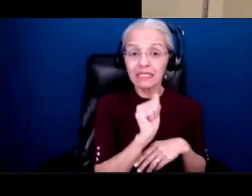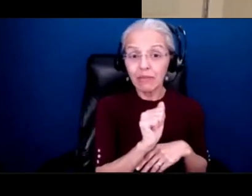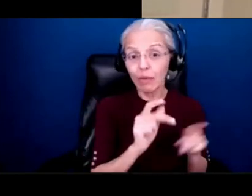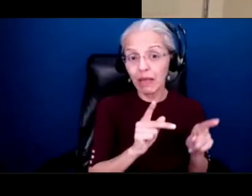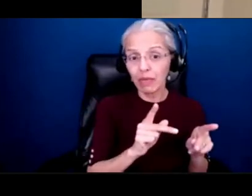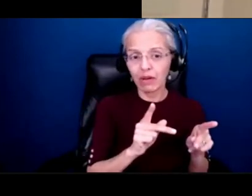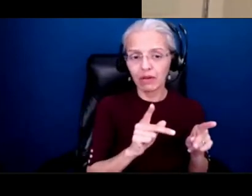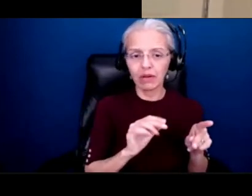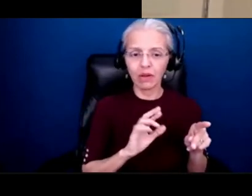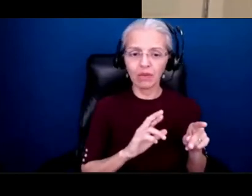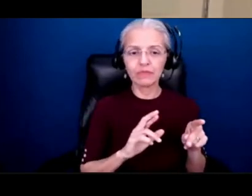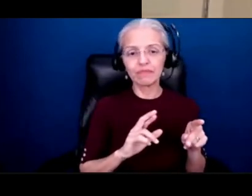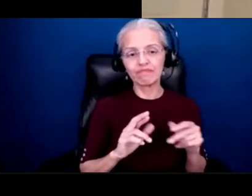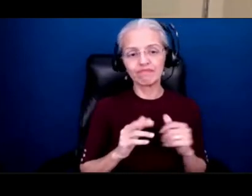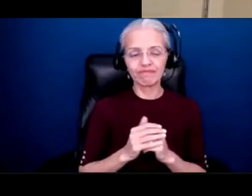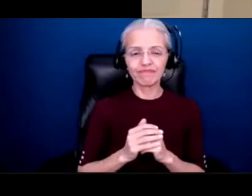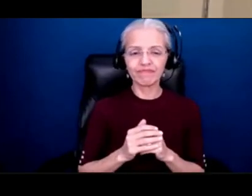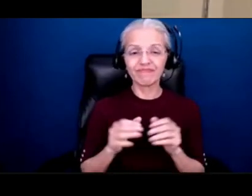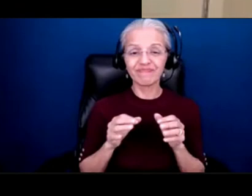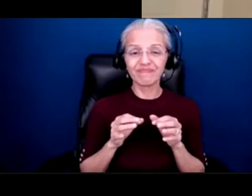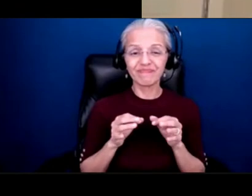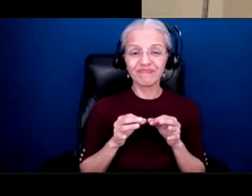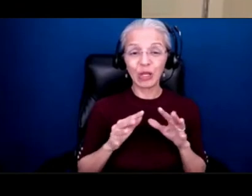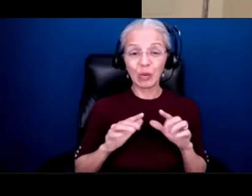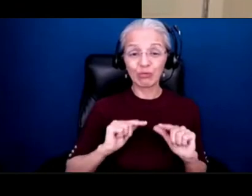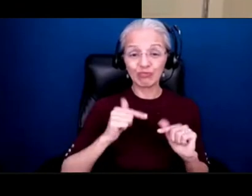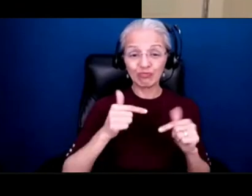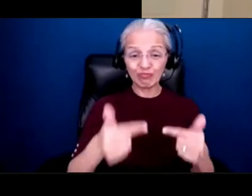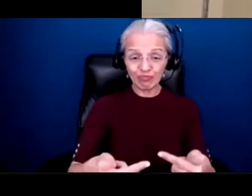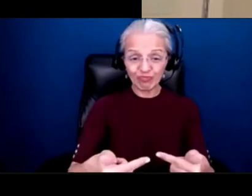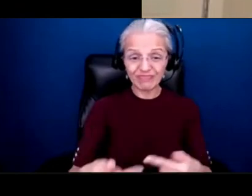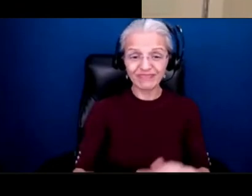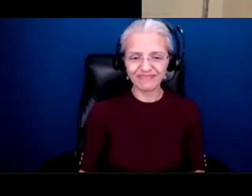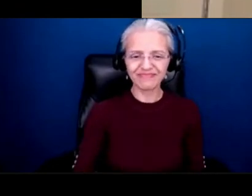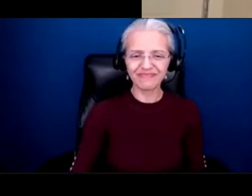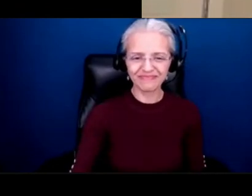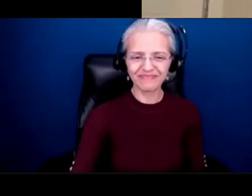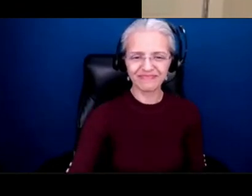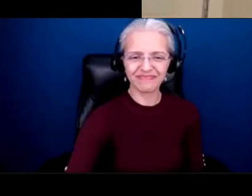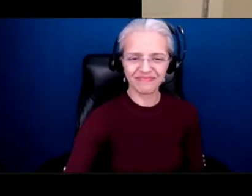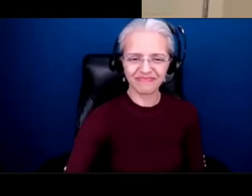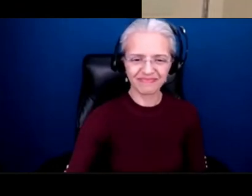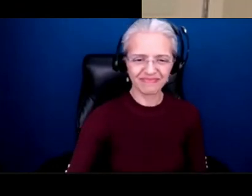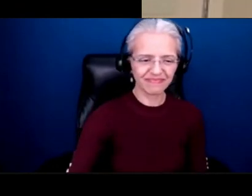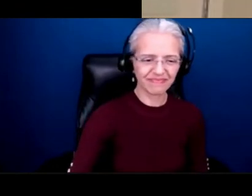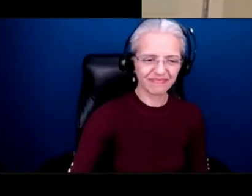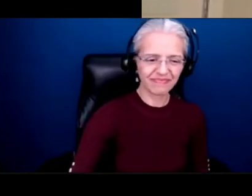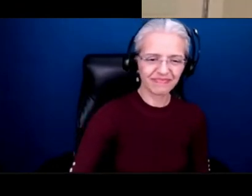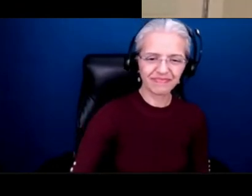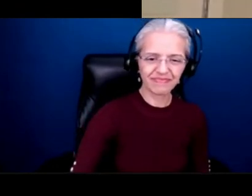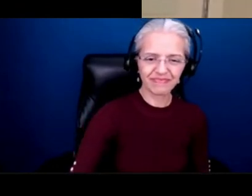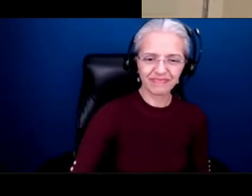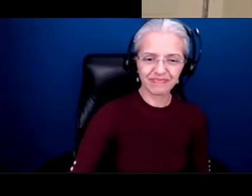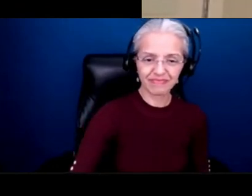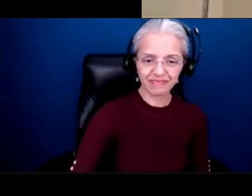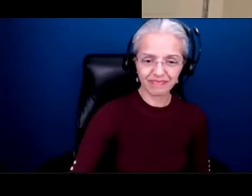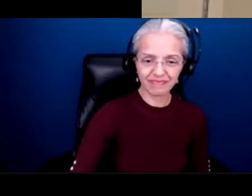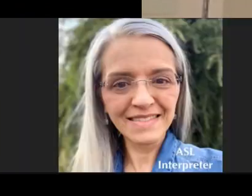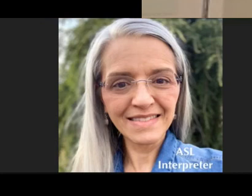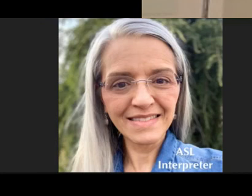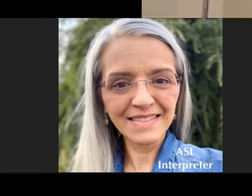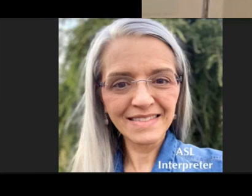immunocompromised people. That to me just shows how, you know, once you see ableism or